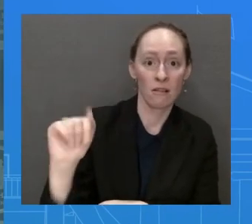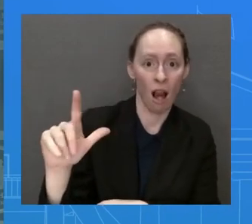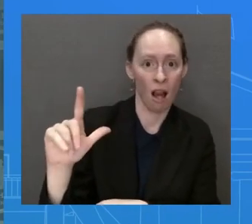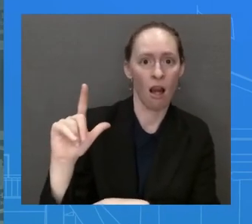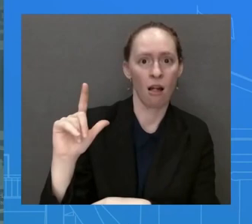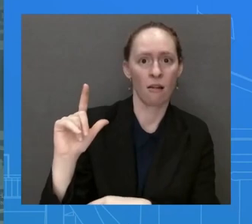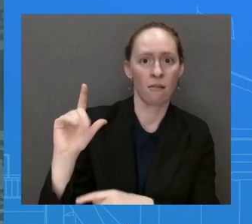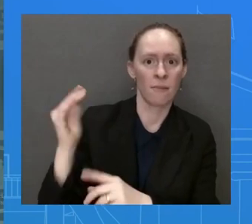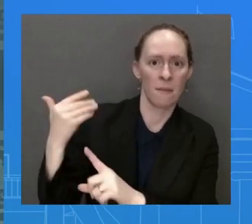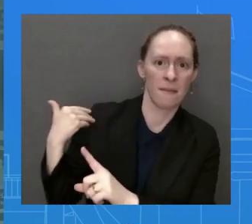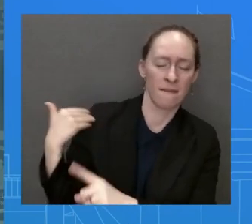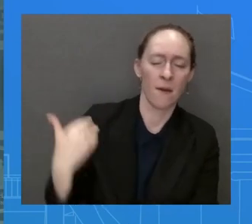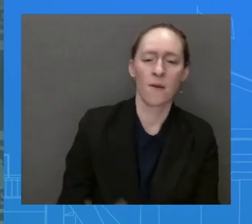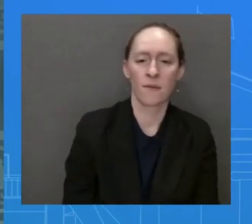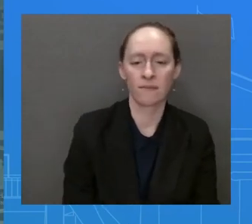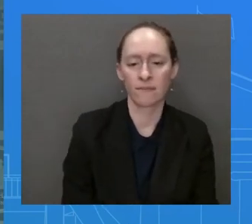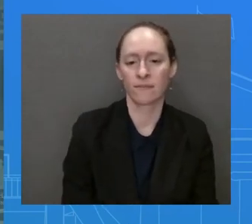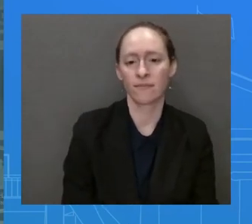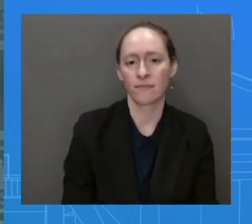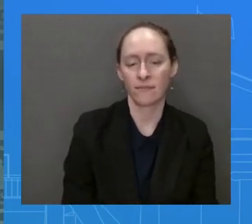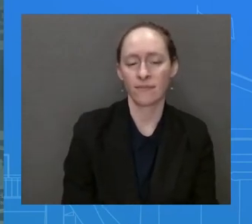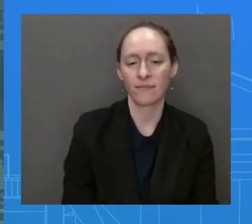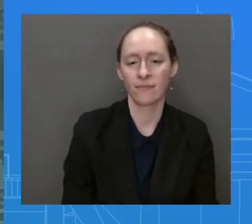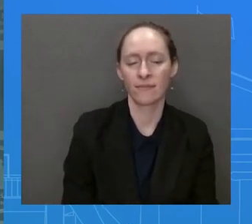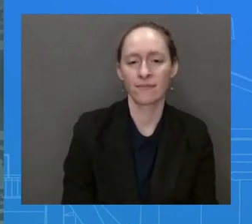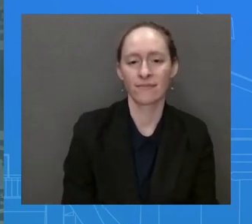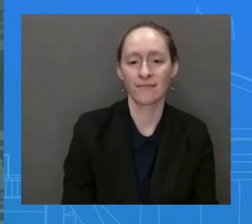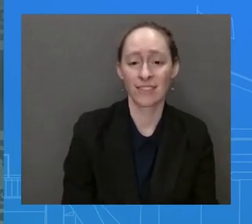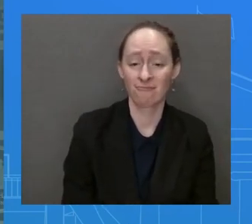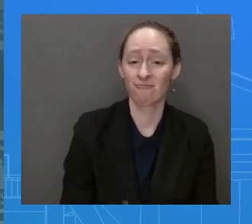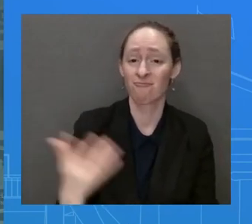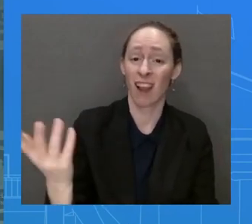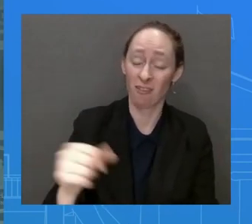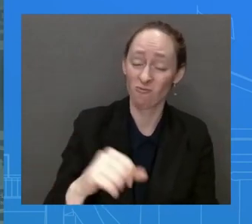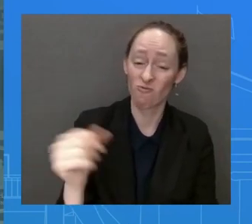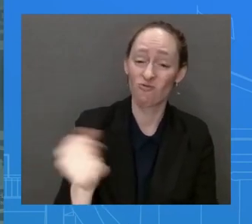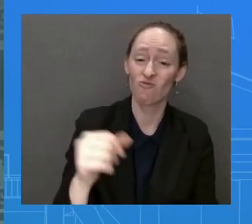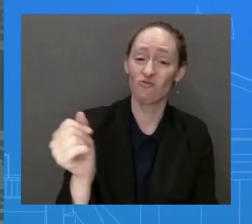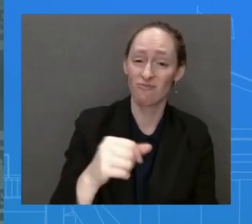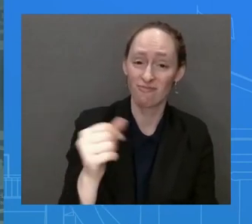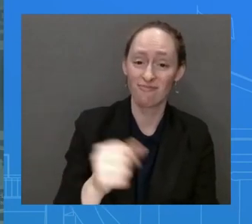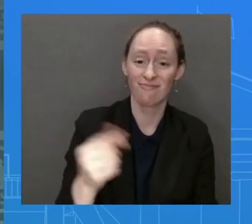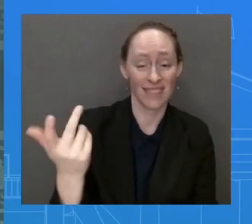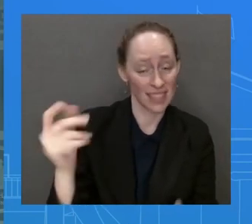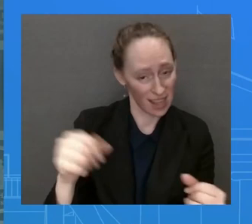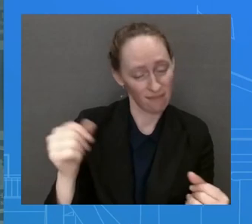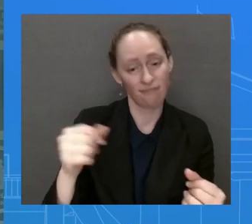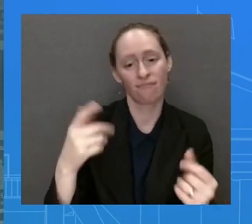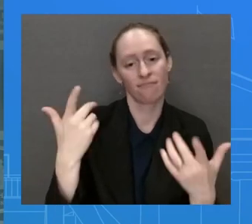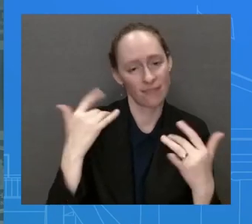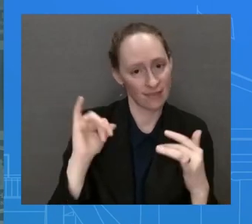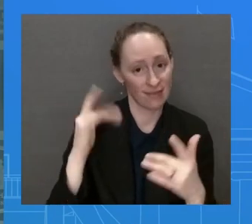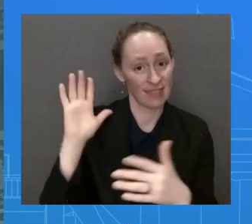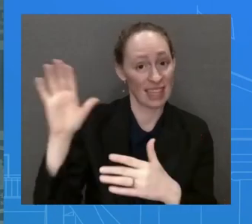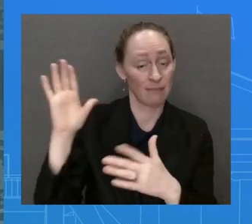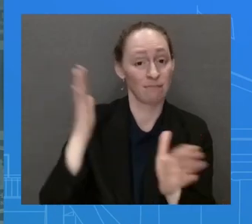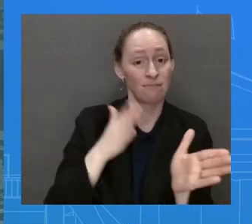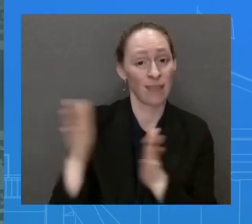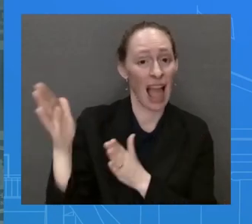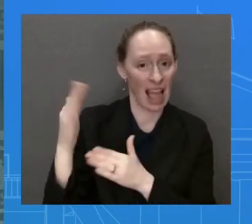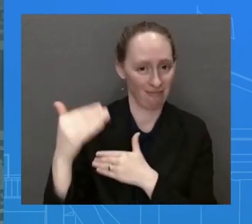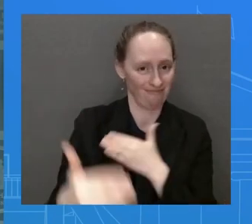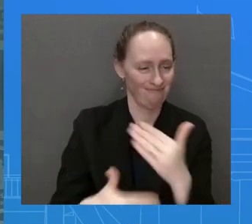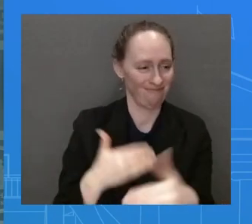seeing this. We're seeing it as the president's economic plan is indeed working. We are going to continue to put the American families and American people